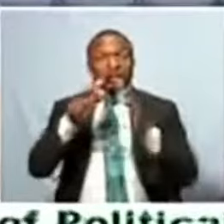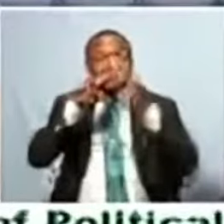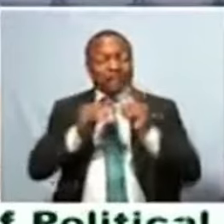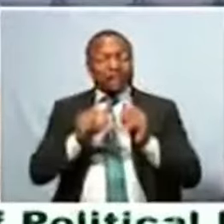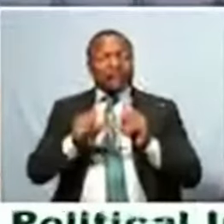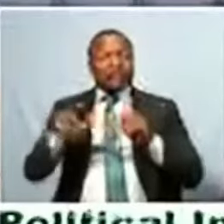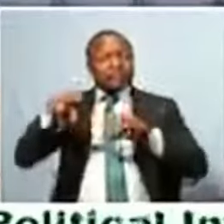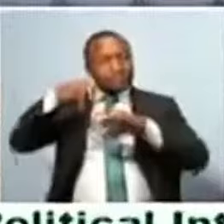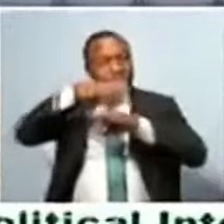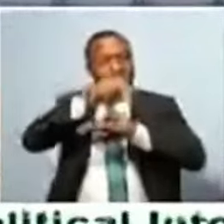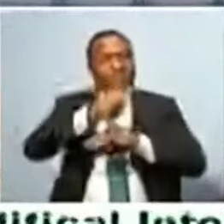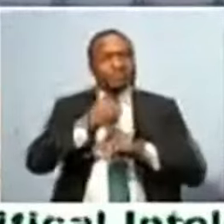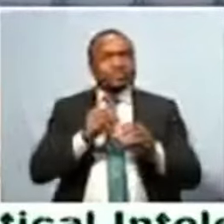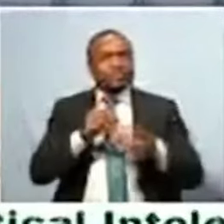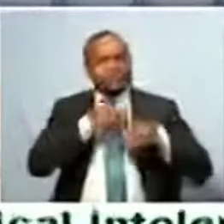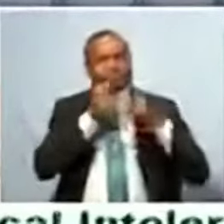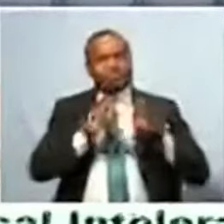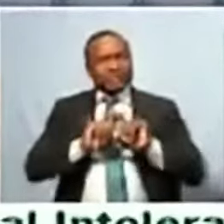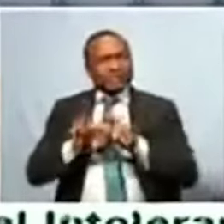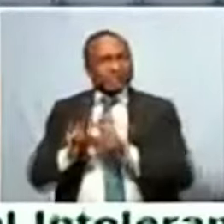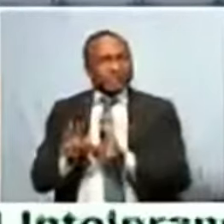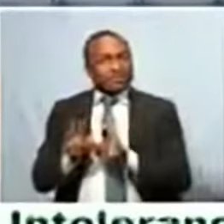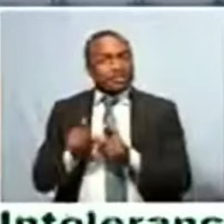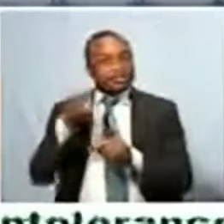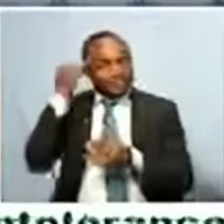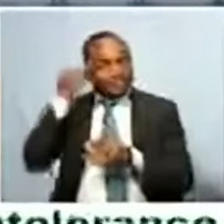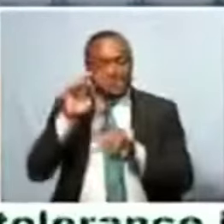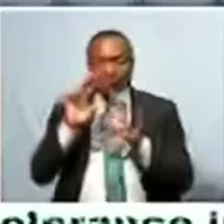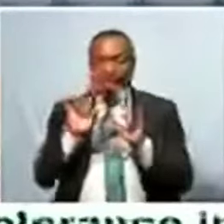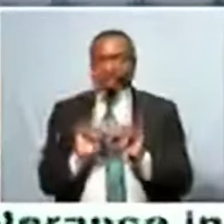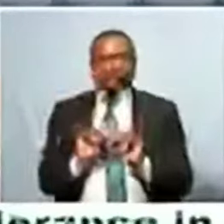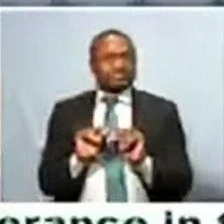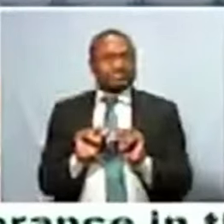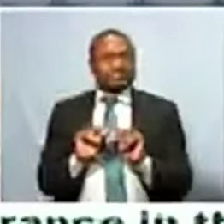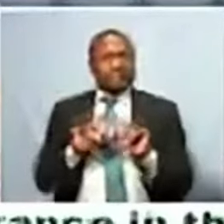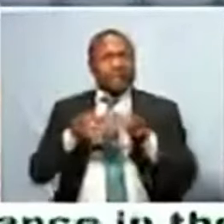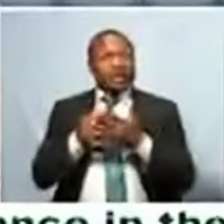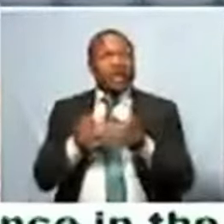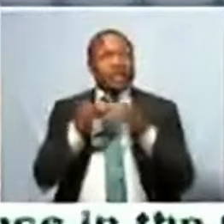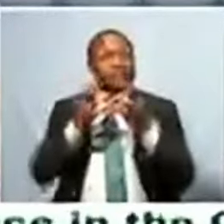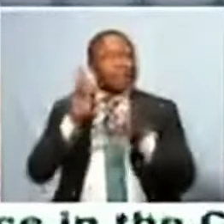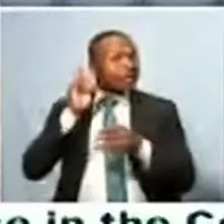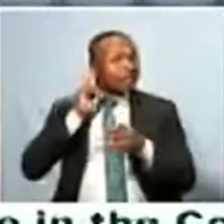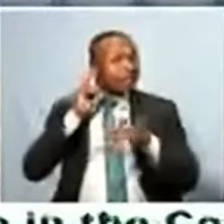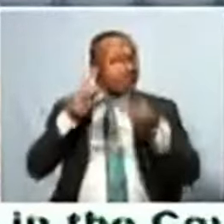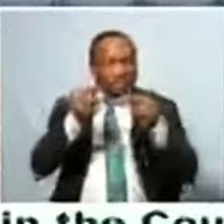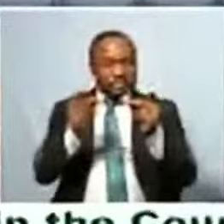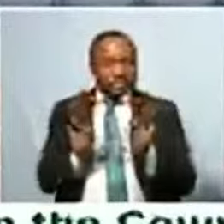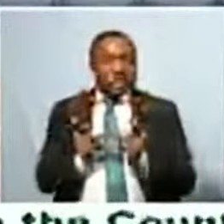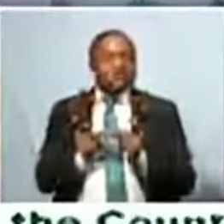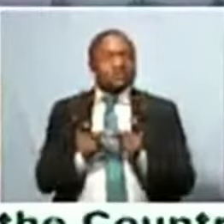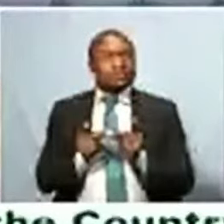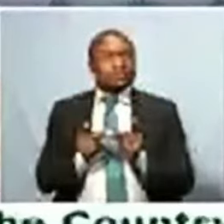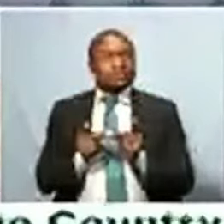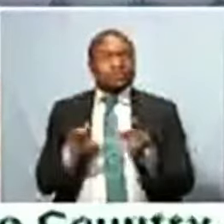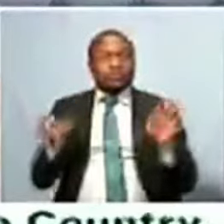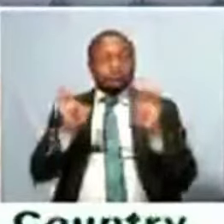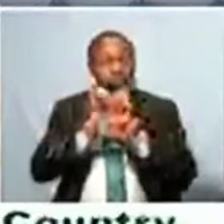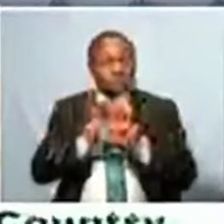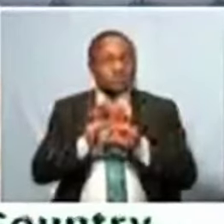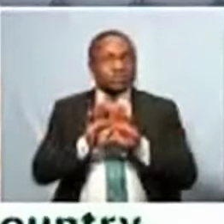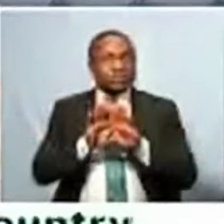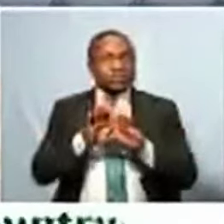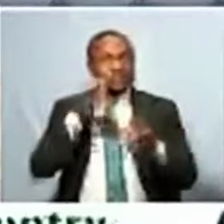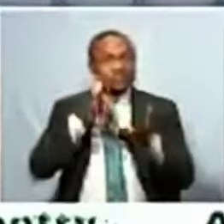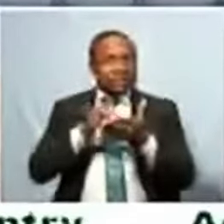for expressing different views? None. Madam Speaker, how many radio stations have been closed since